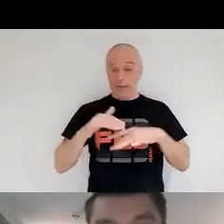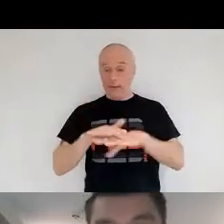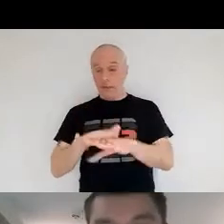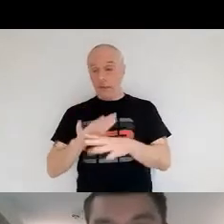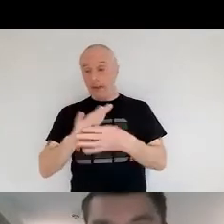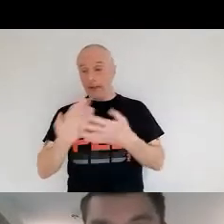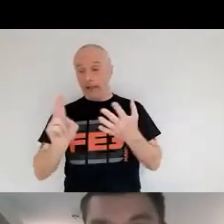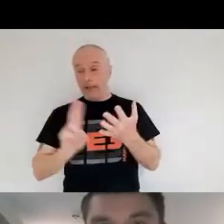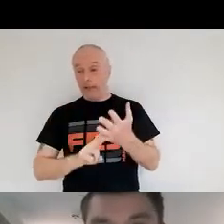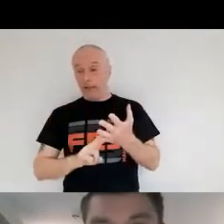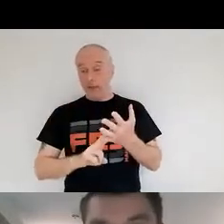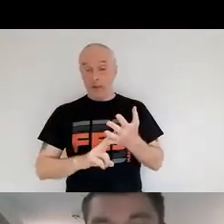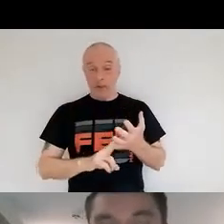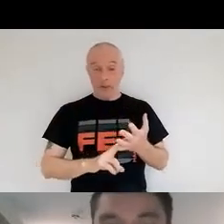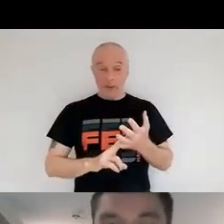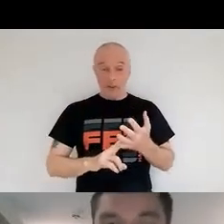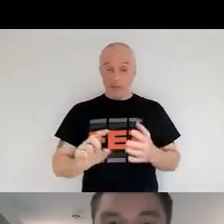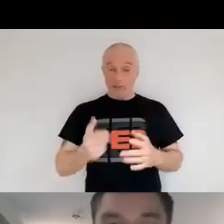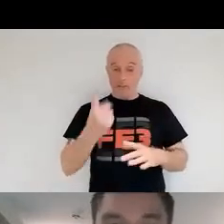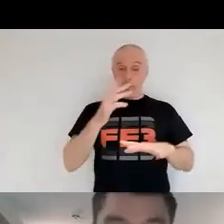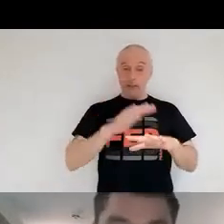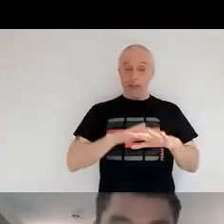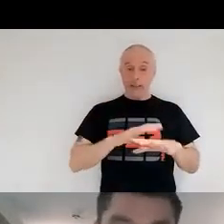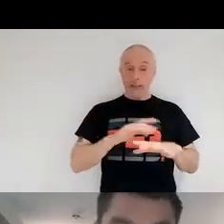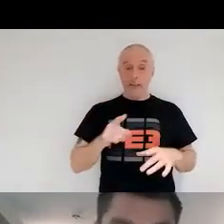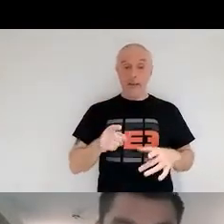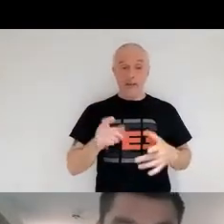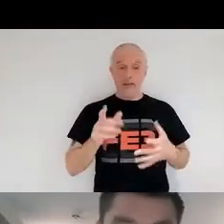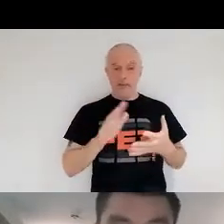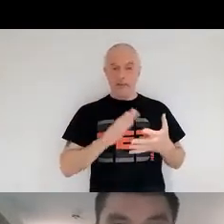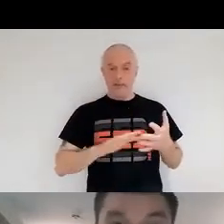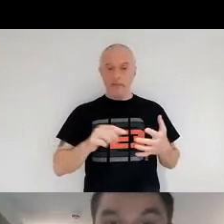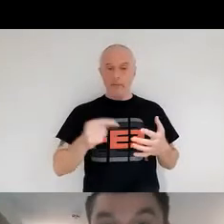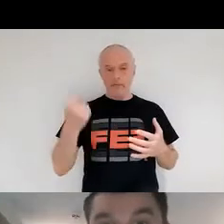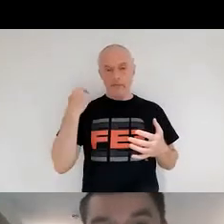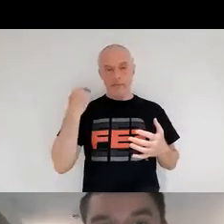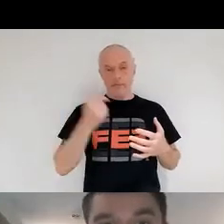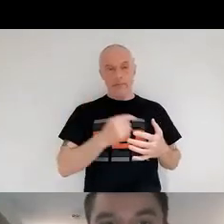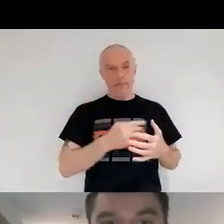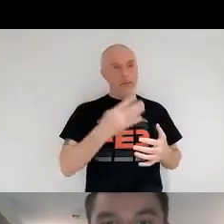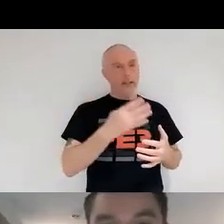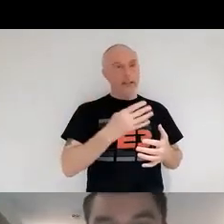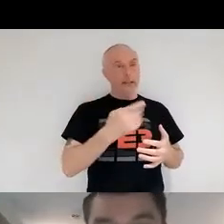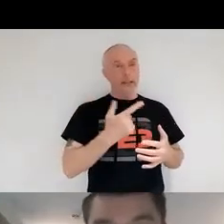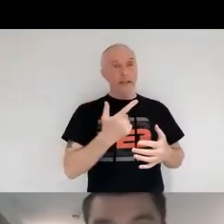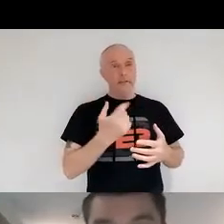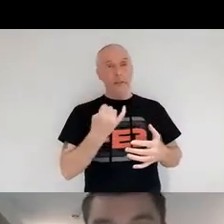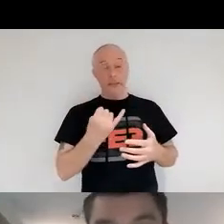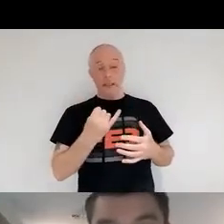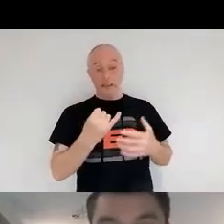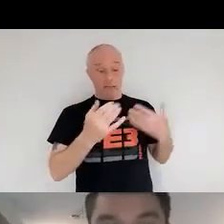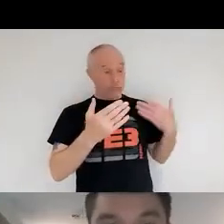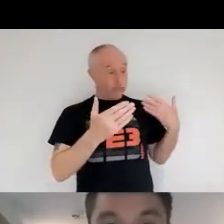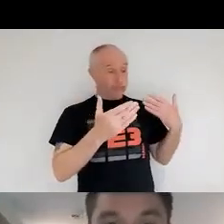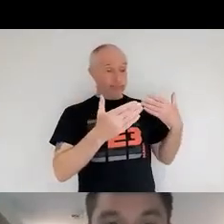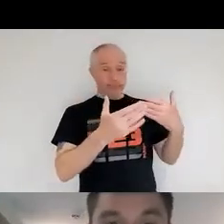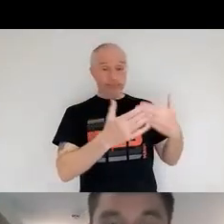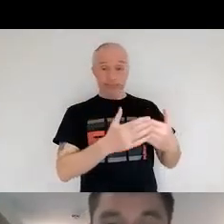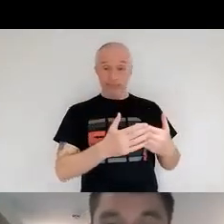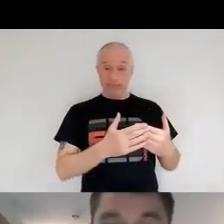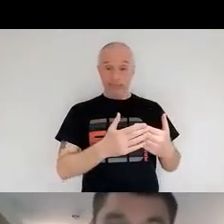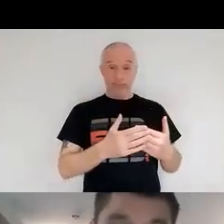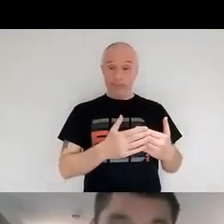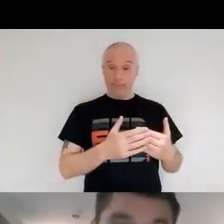we completed our conversion from Towns gas, which was in 1976. So it was a relatively sort of historical moment because